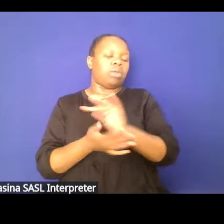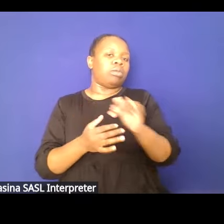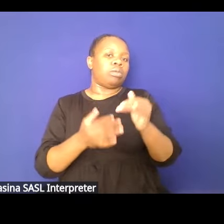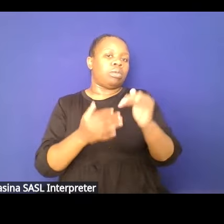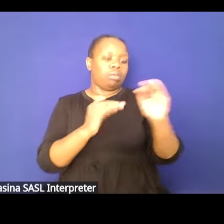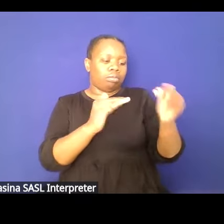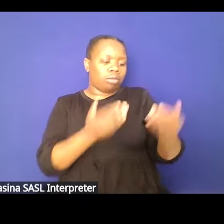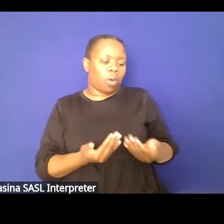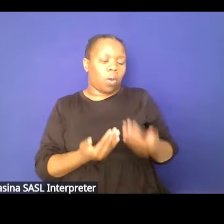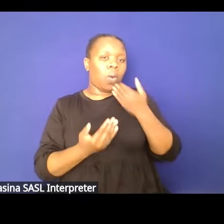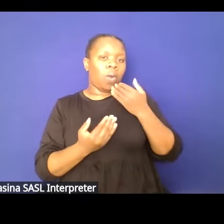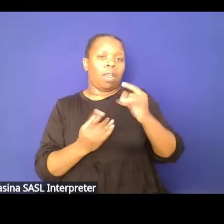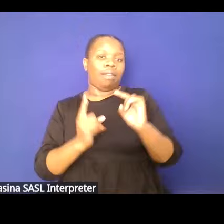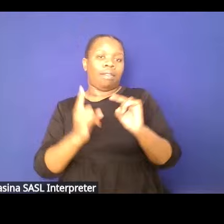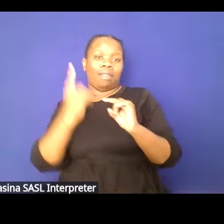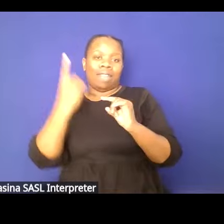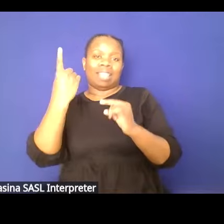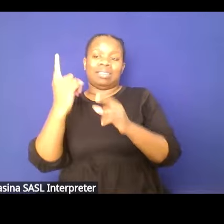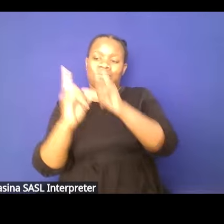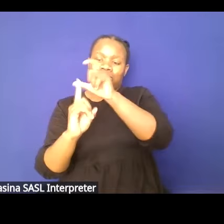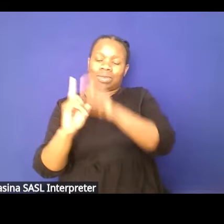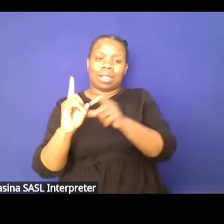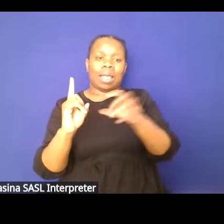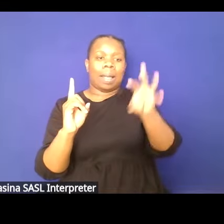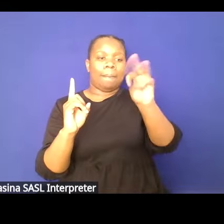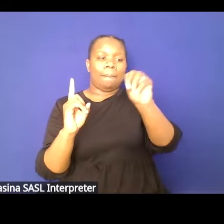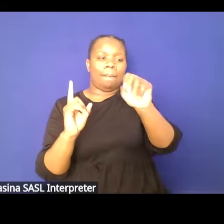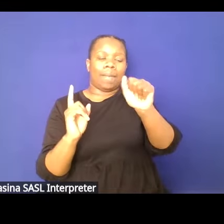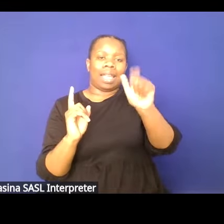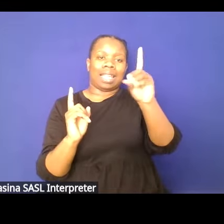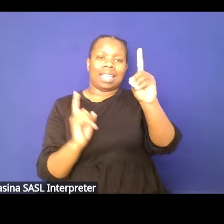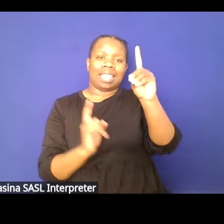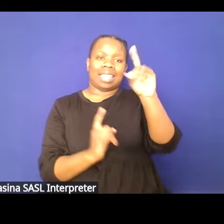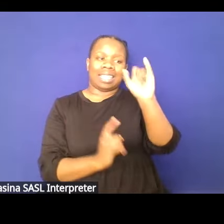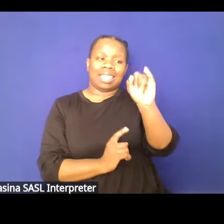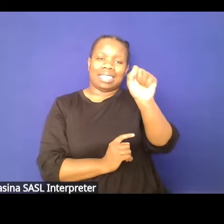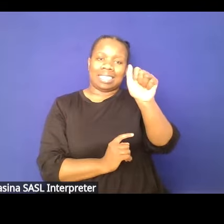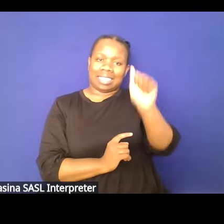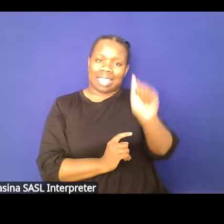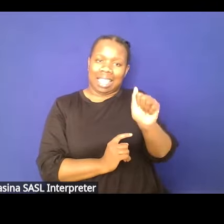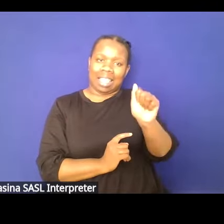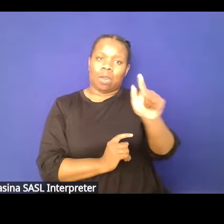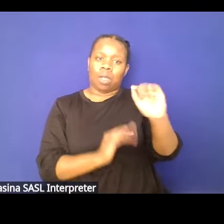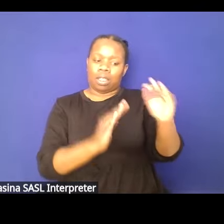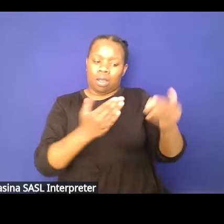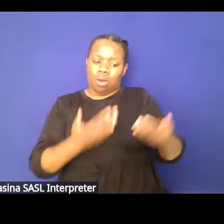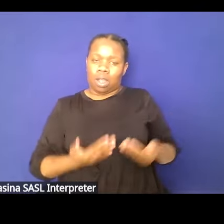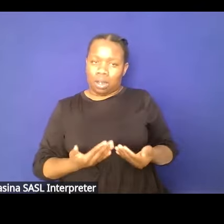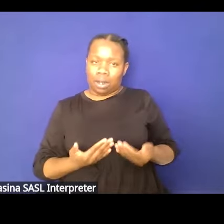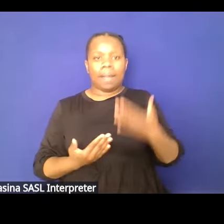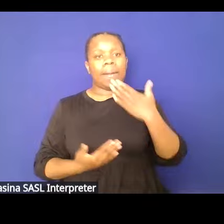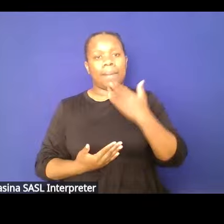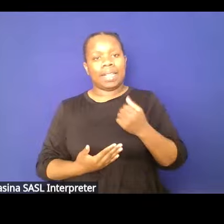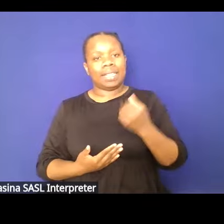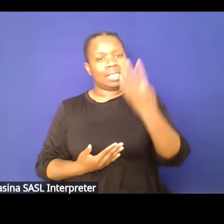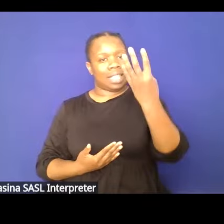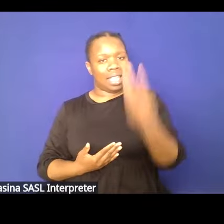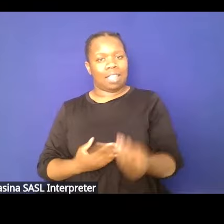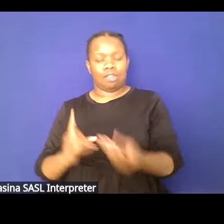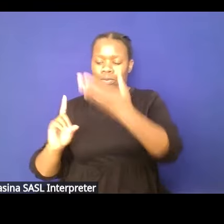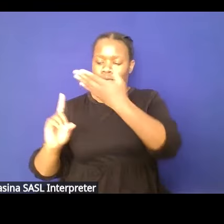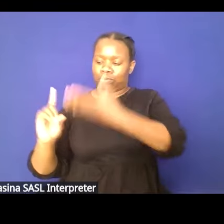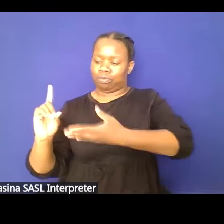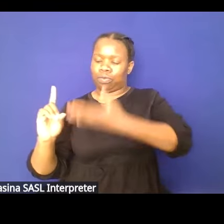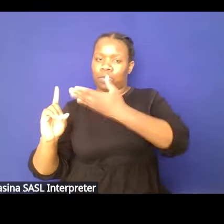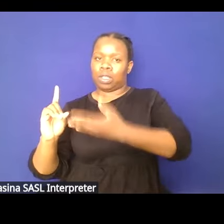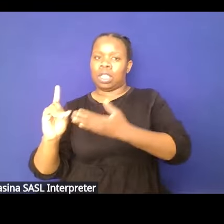be Mrs. Mandisa Mbekeni, with a welcome note. May we please have her biography on